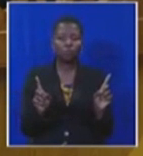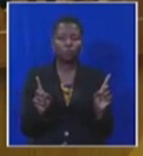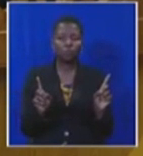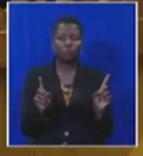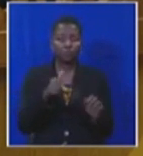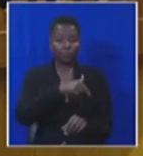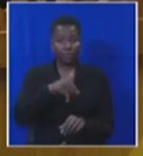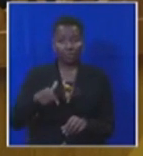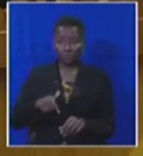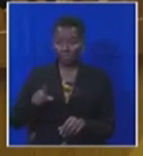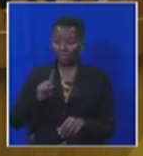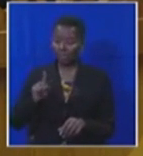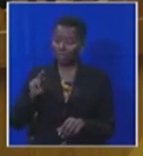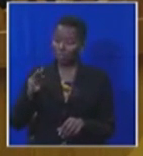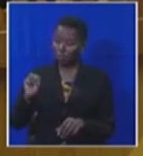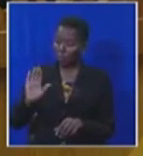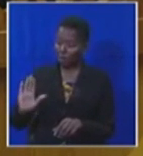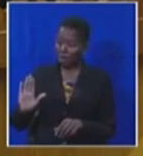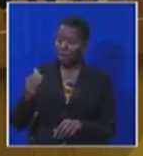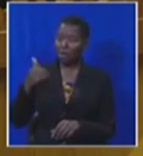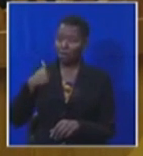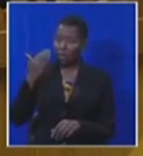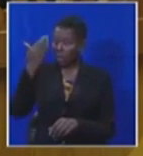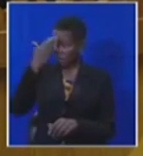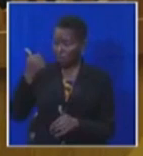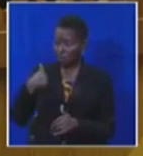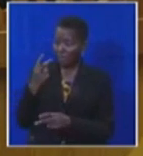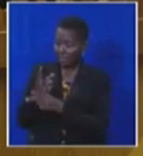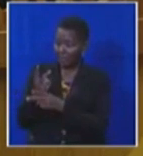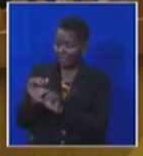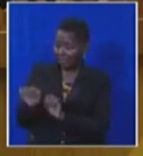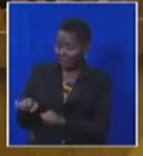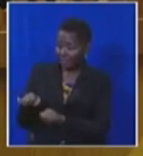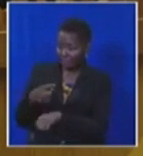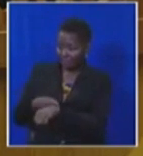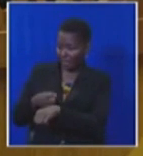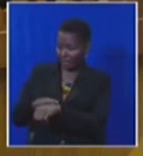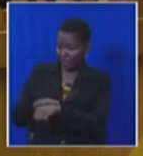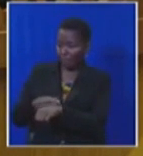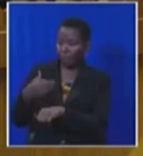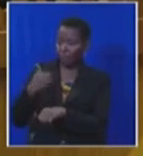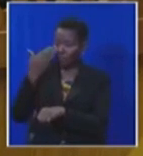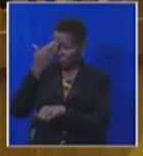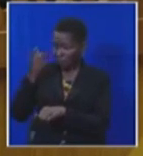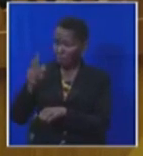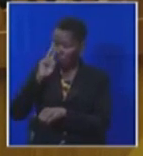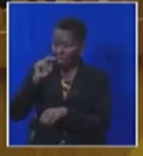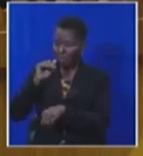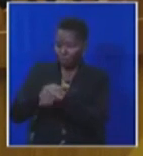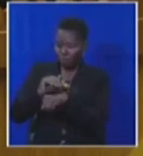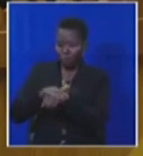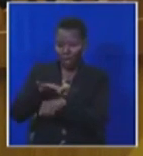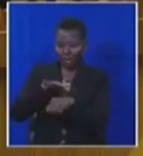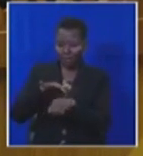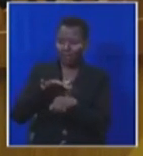President Zuma, we know this is a difficult time for you. And we know you need all the friends in the alliance you can